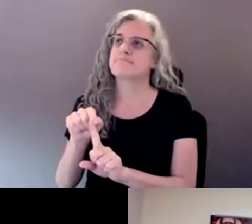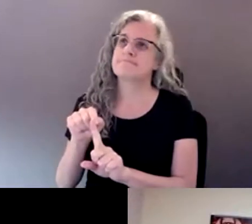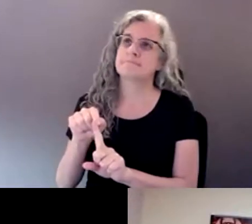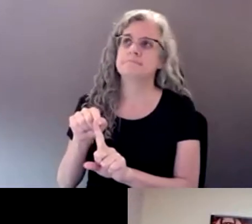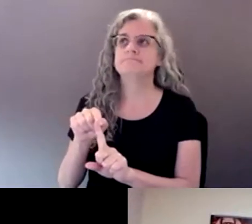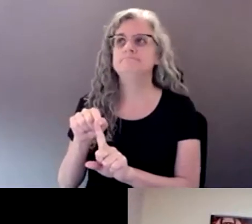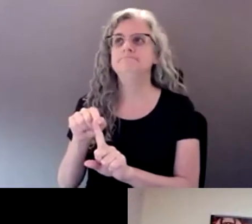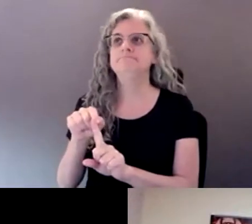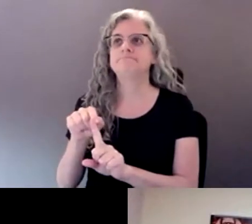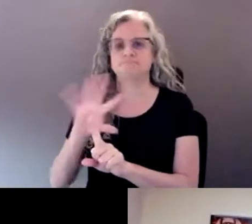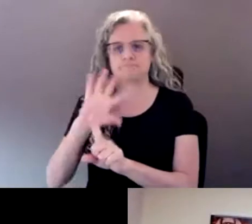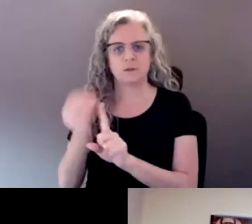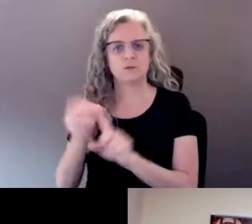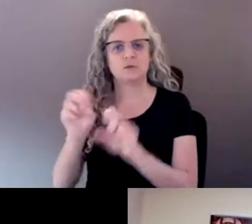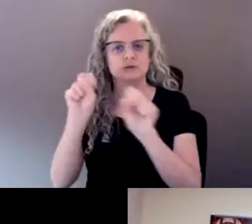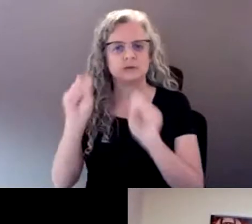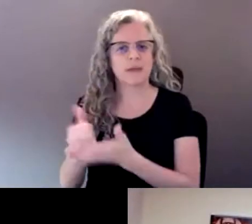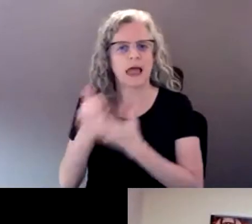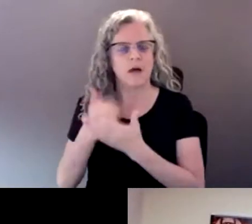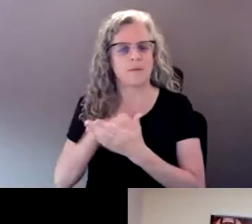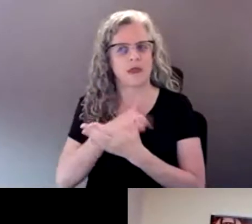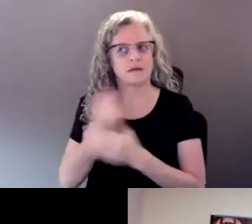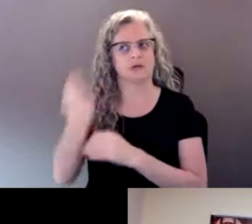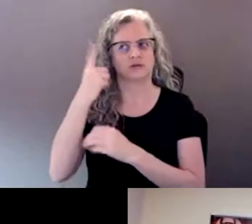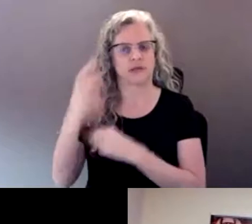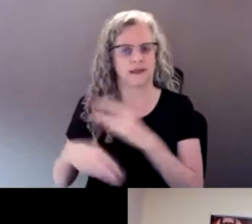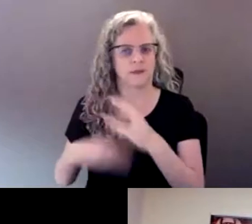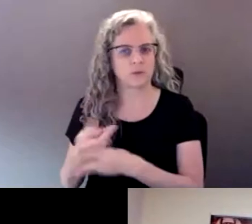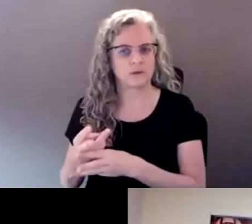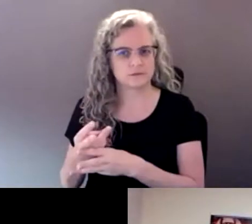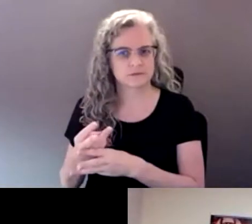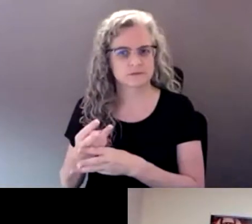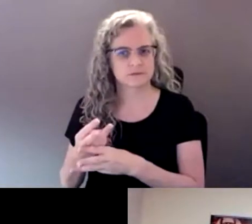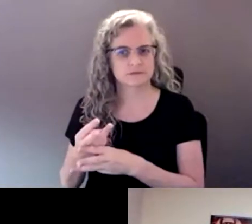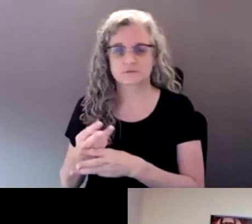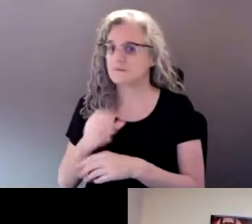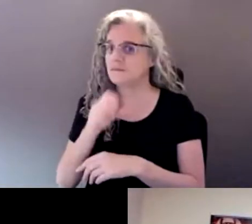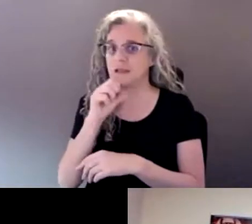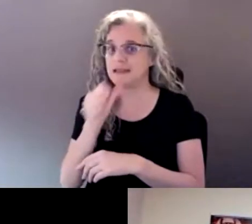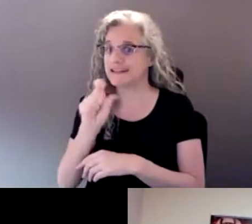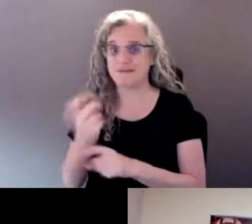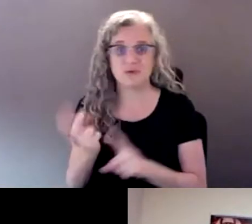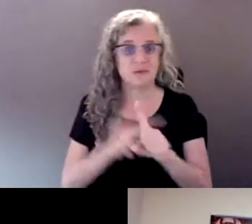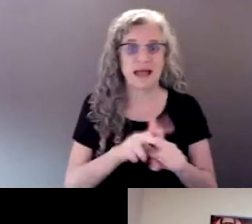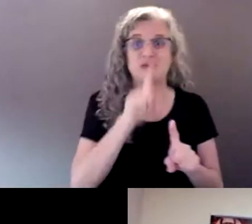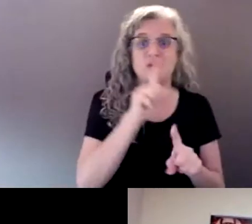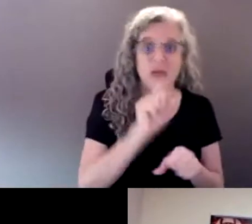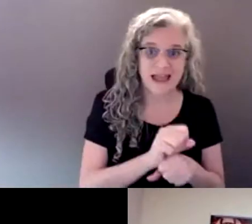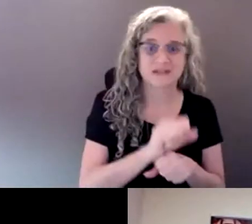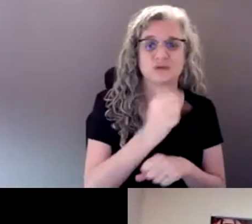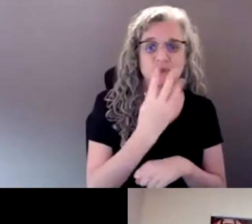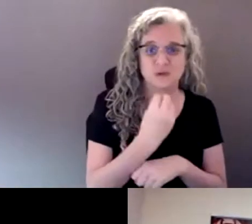a cultural system that helps us make sense of the world and that doesn't need to apply to real Jews. It creates the